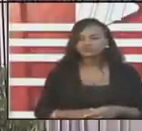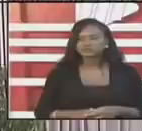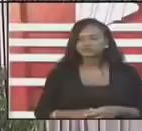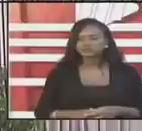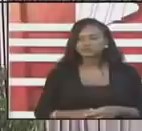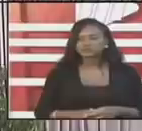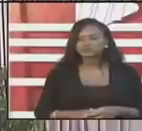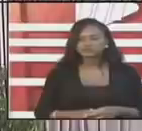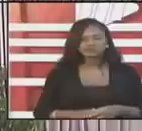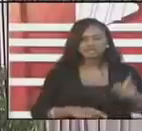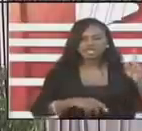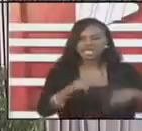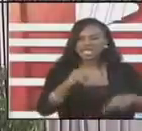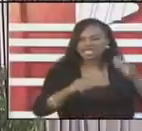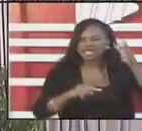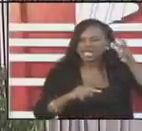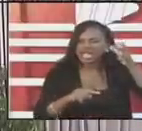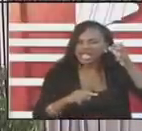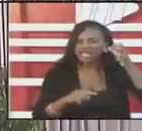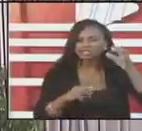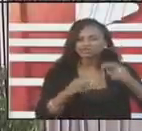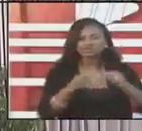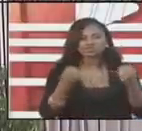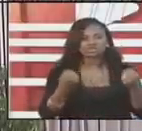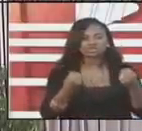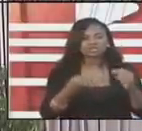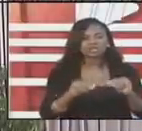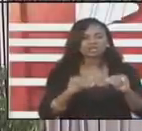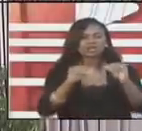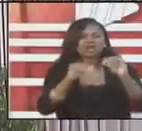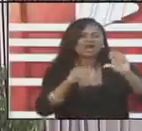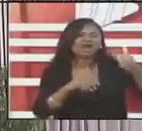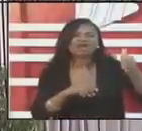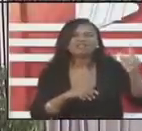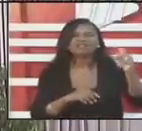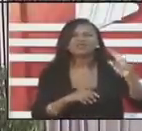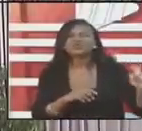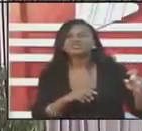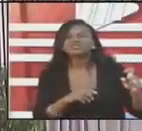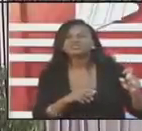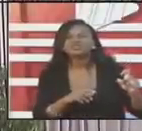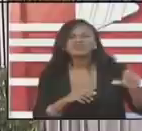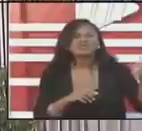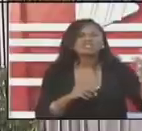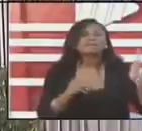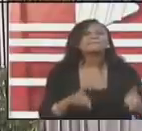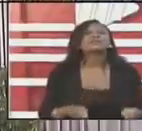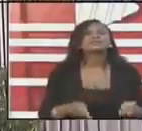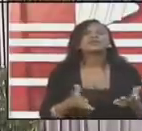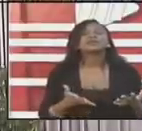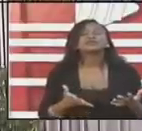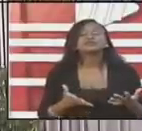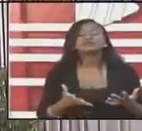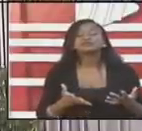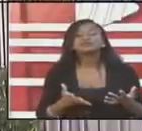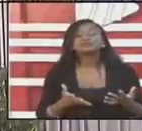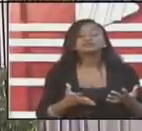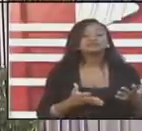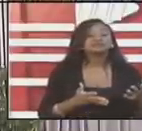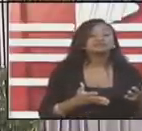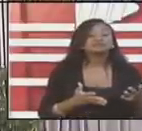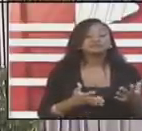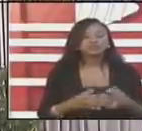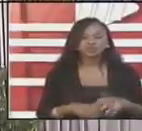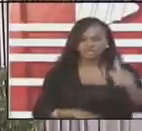No, we cannot hear Newsday. Could we move to someone else and then we'll go back to Newsday, please? So we'll